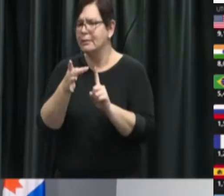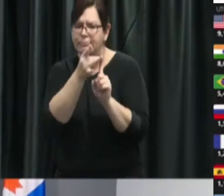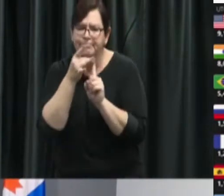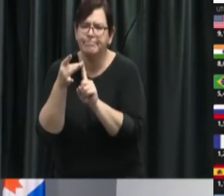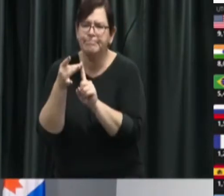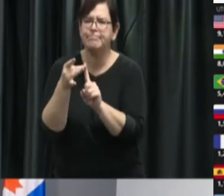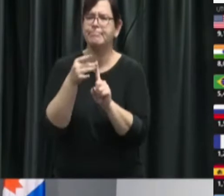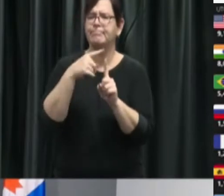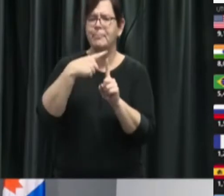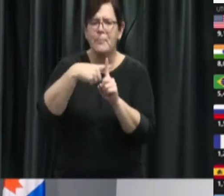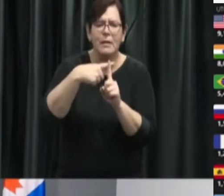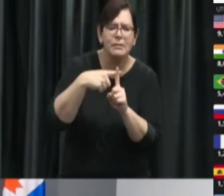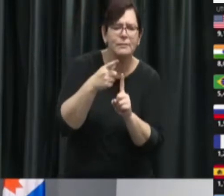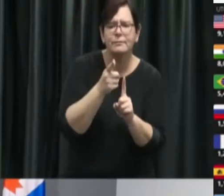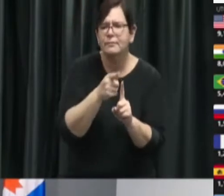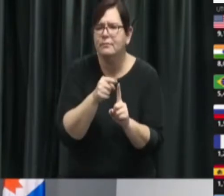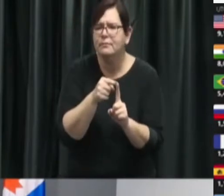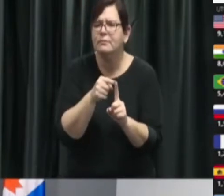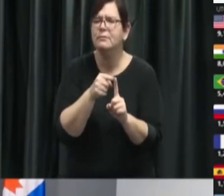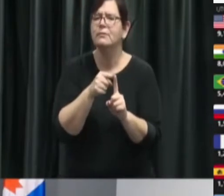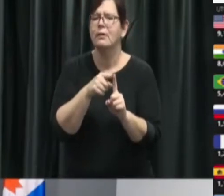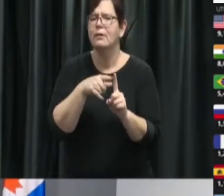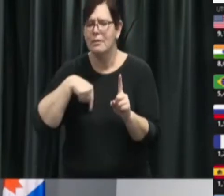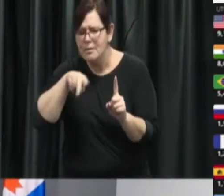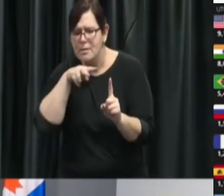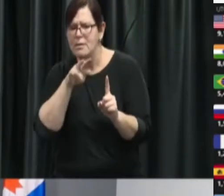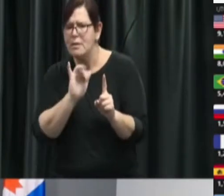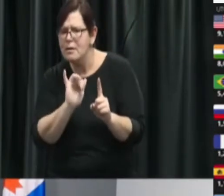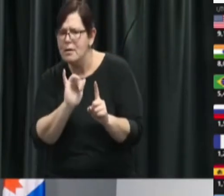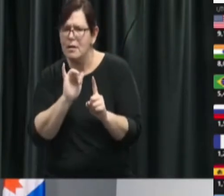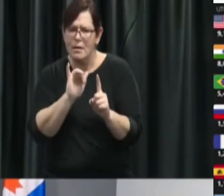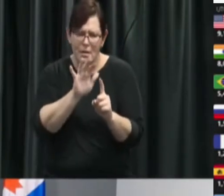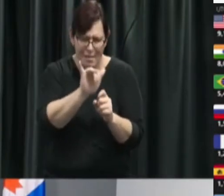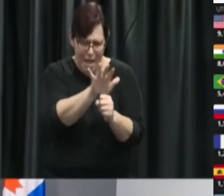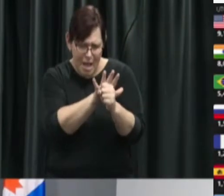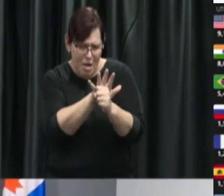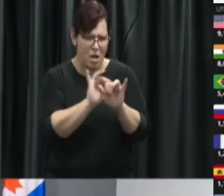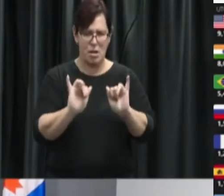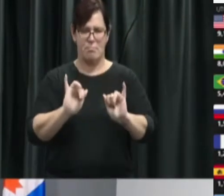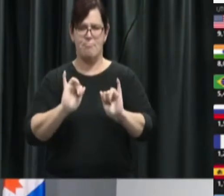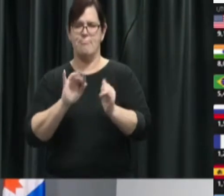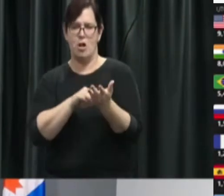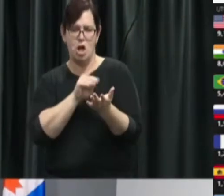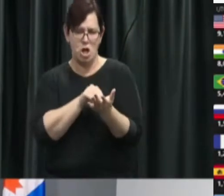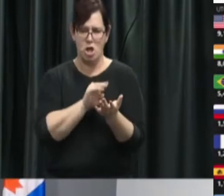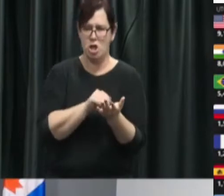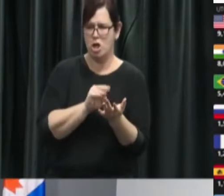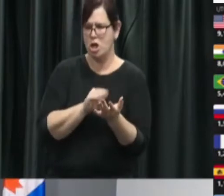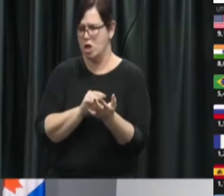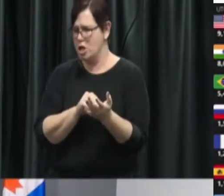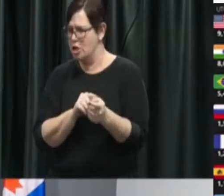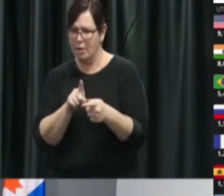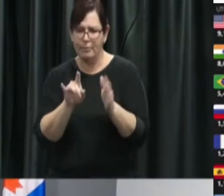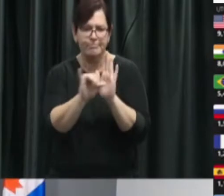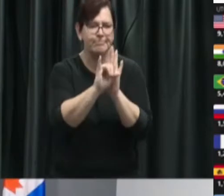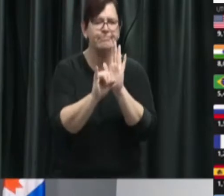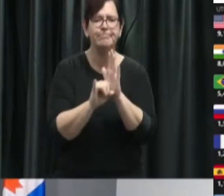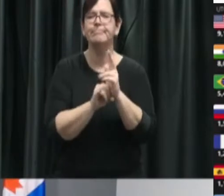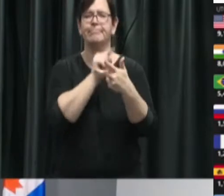reported to us at the neighborhood level, but I can tell you that these 3 wards contain neighborhoods with some of